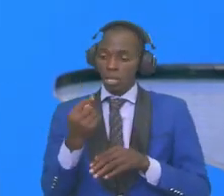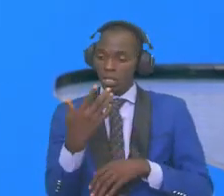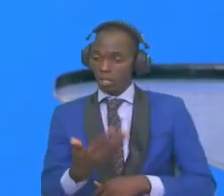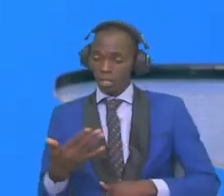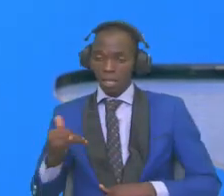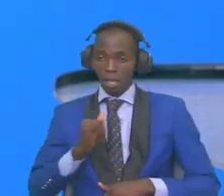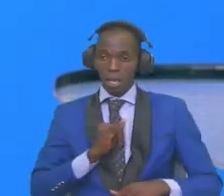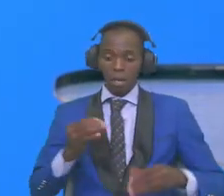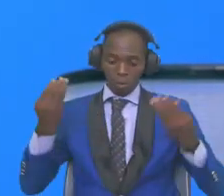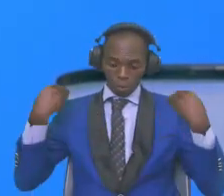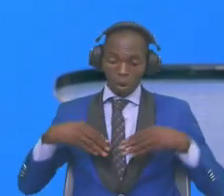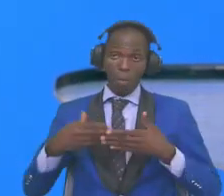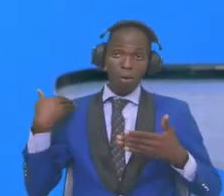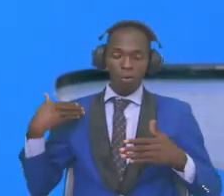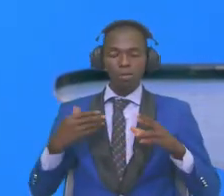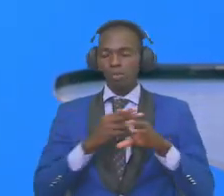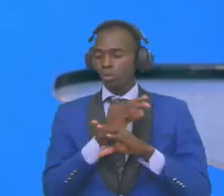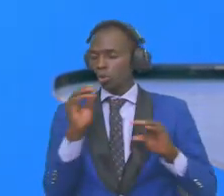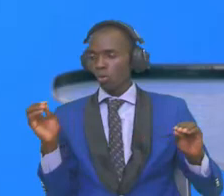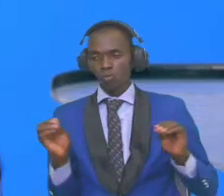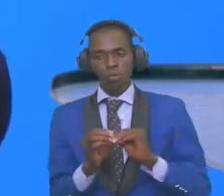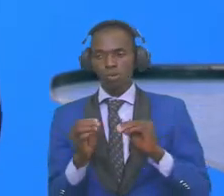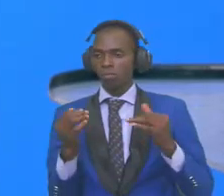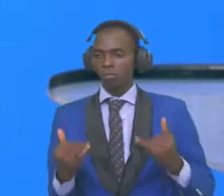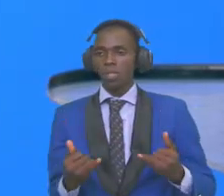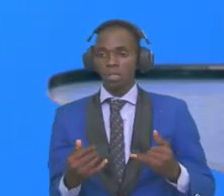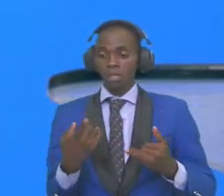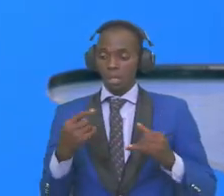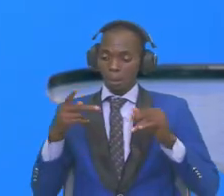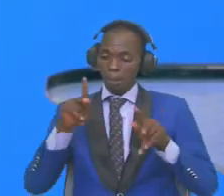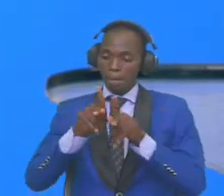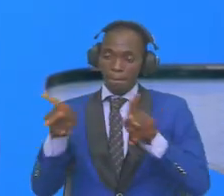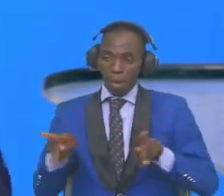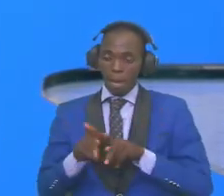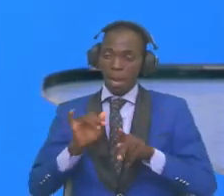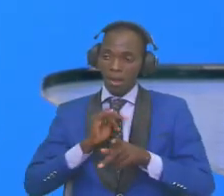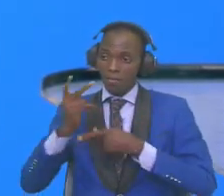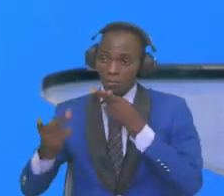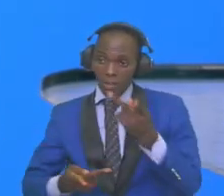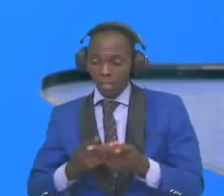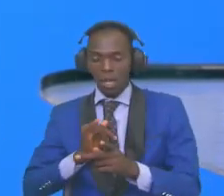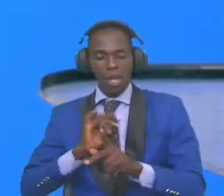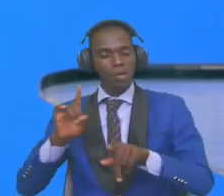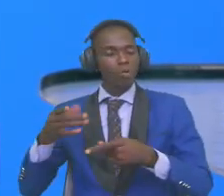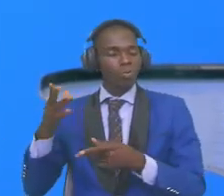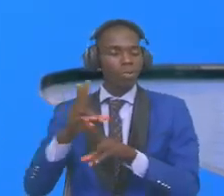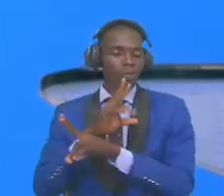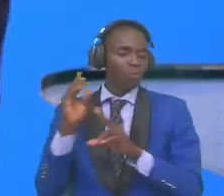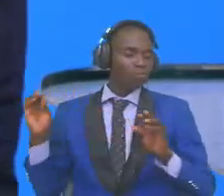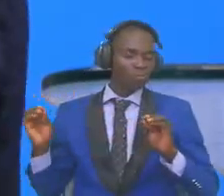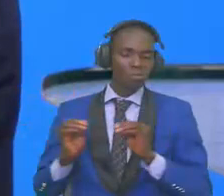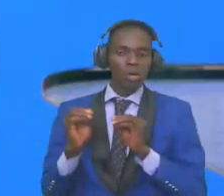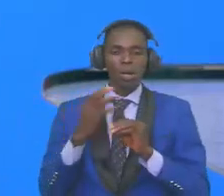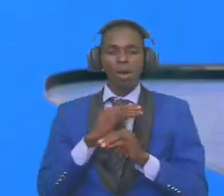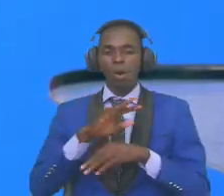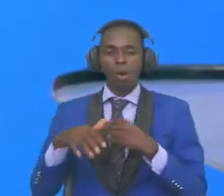things I used to wear, I wear them no more. The places I used to go, I go there no more. And all